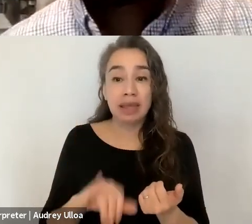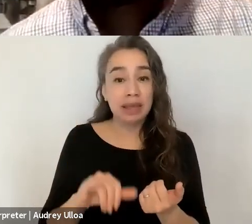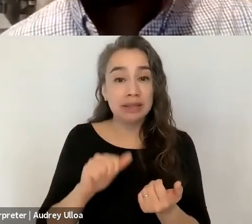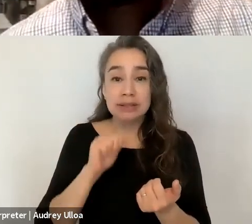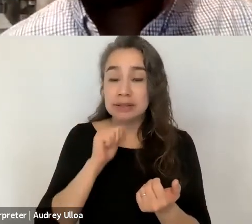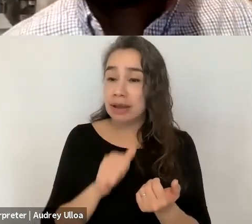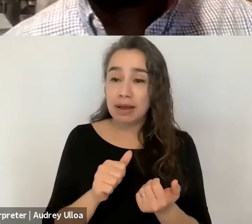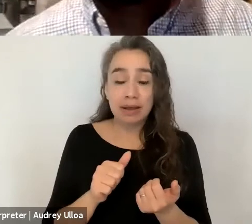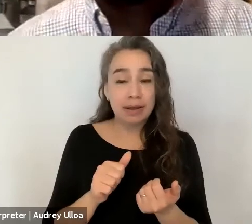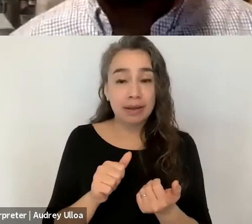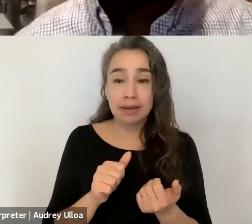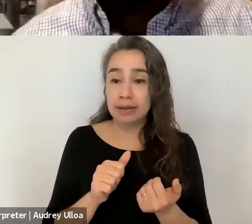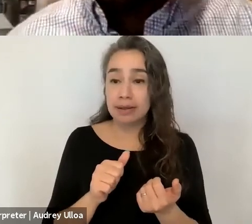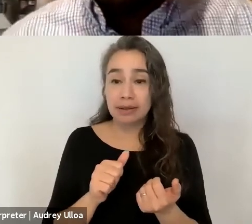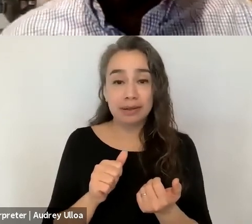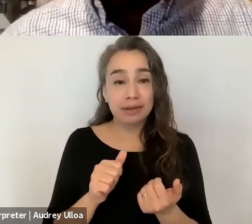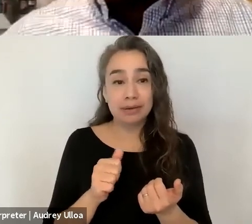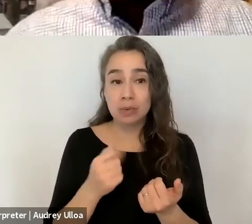of the things